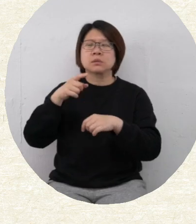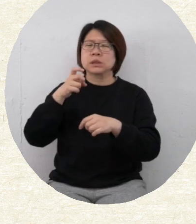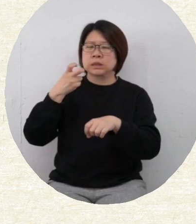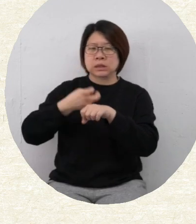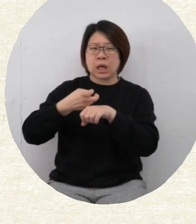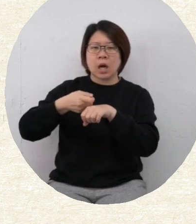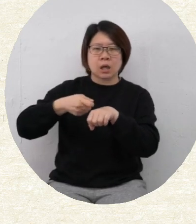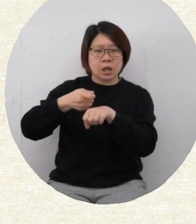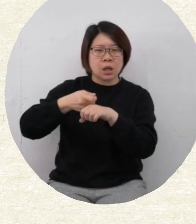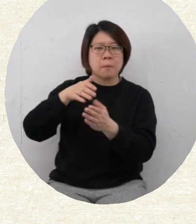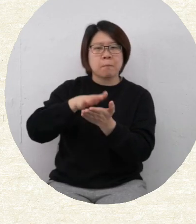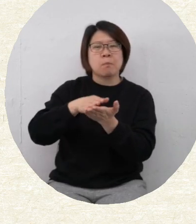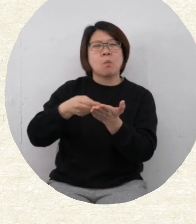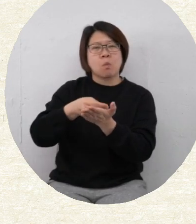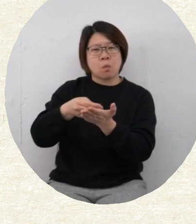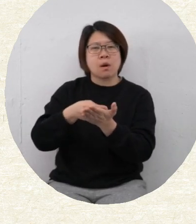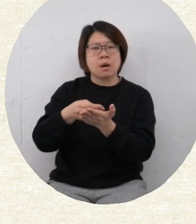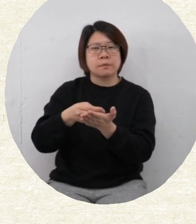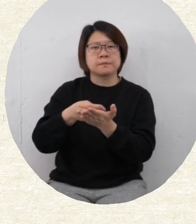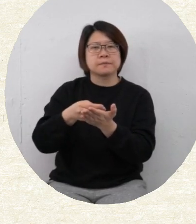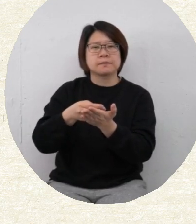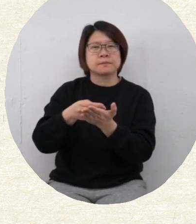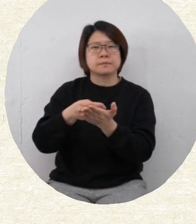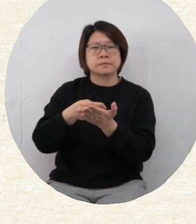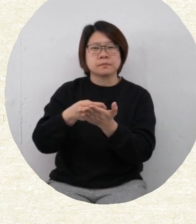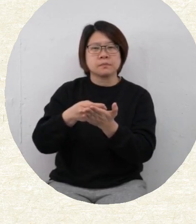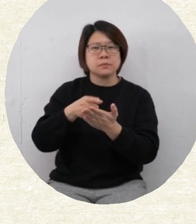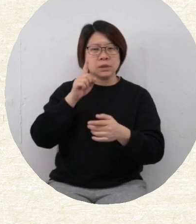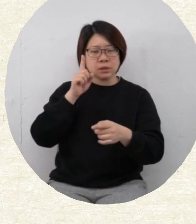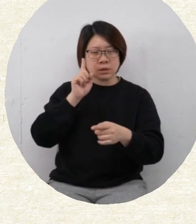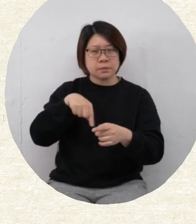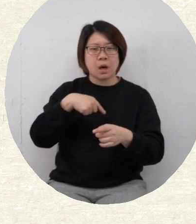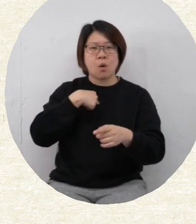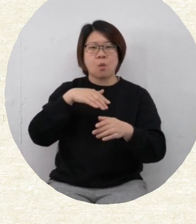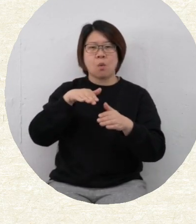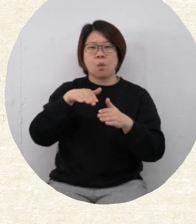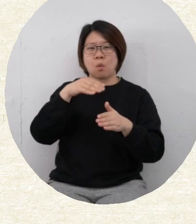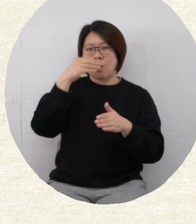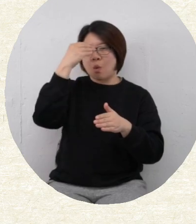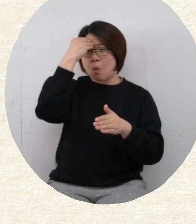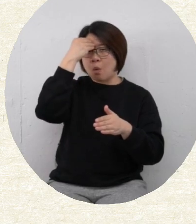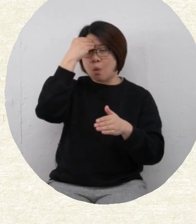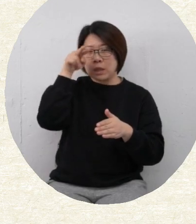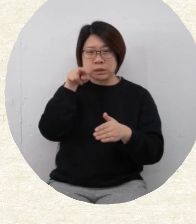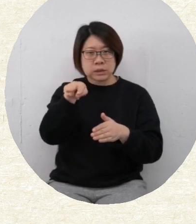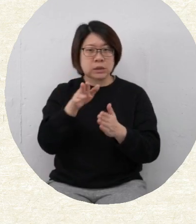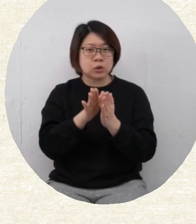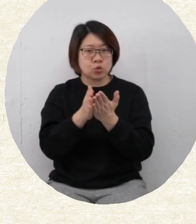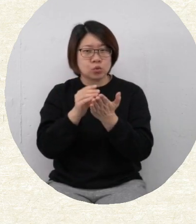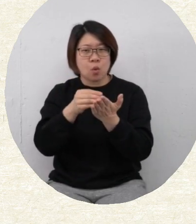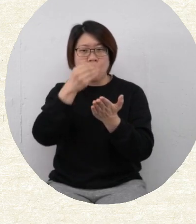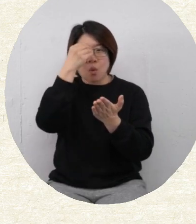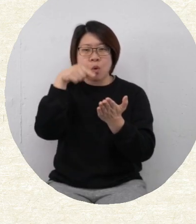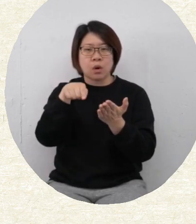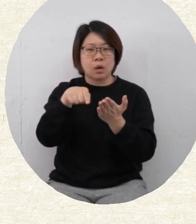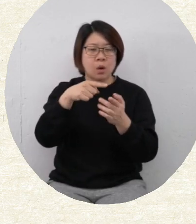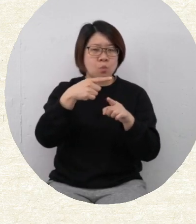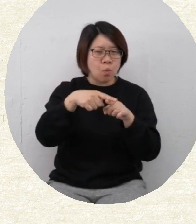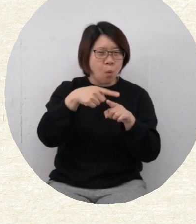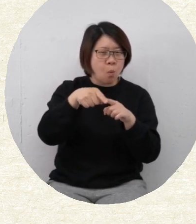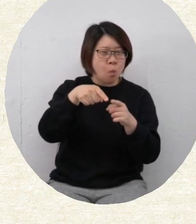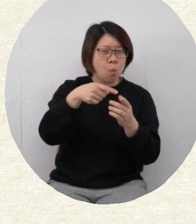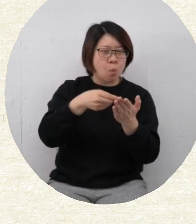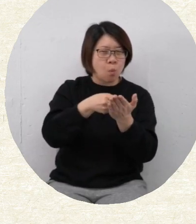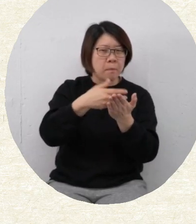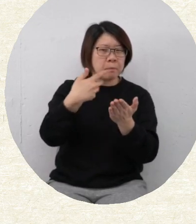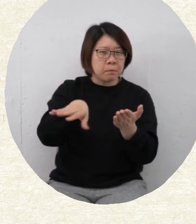Not only because, not just the fact that they're, both woodblock printed images. Yeah.